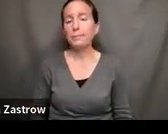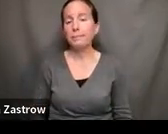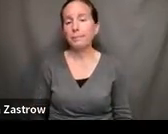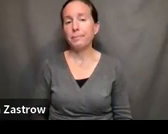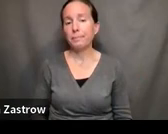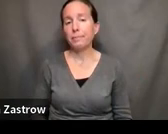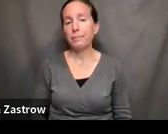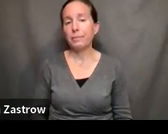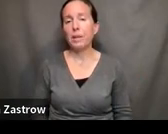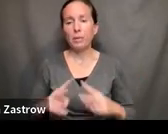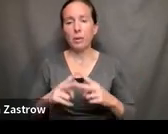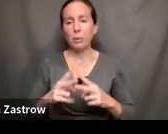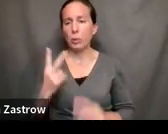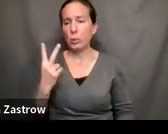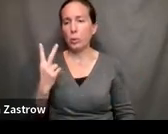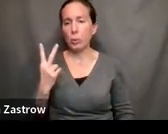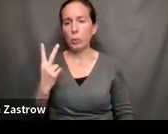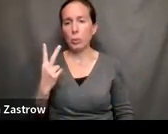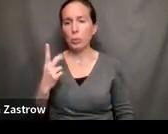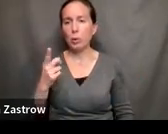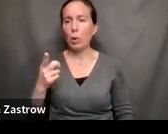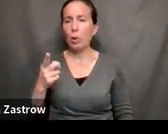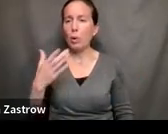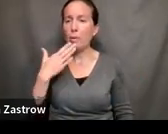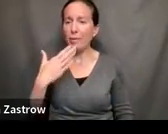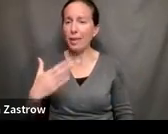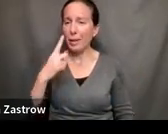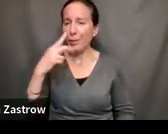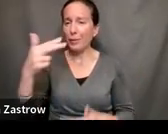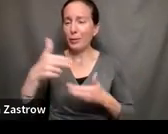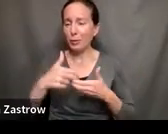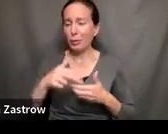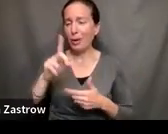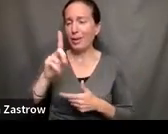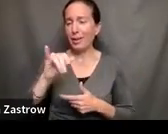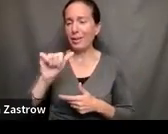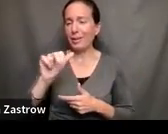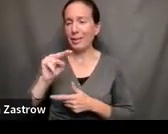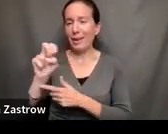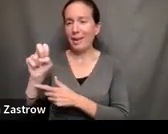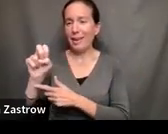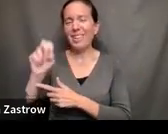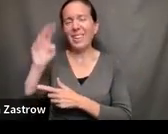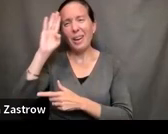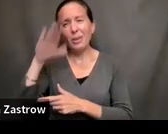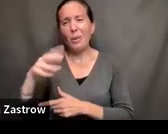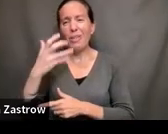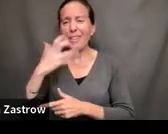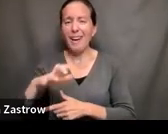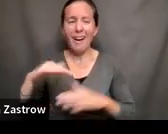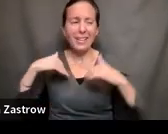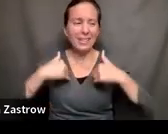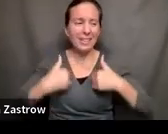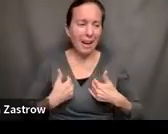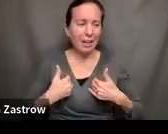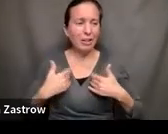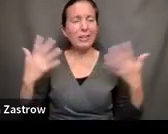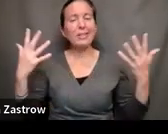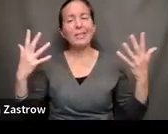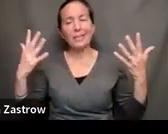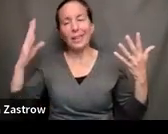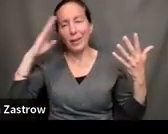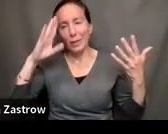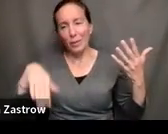Those are the two I see. I'm glad you're here, Diane. I know it's hot and everybody's tired. So these